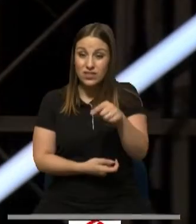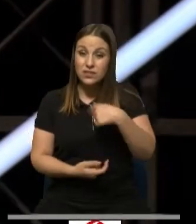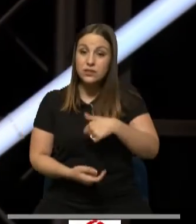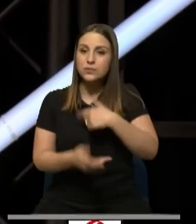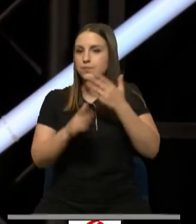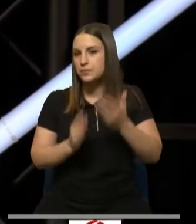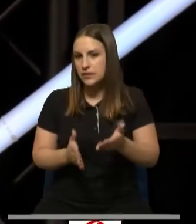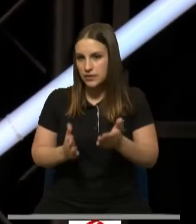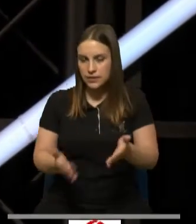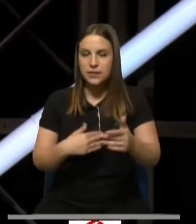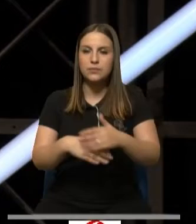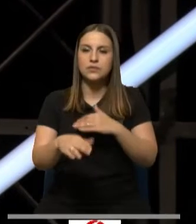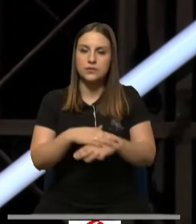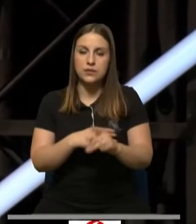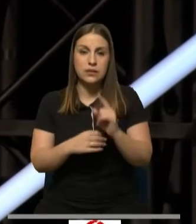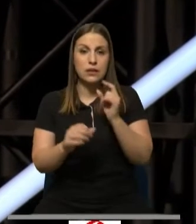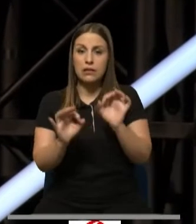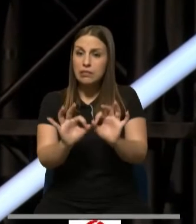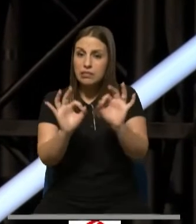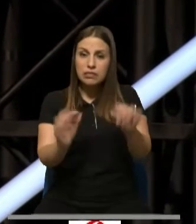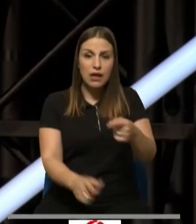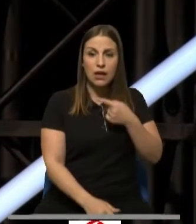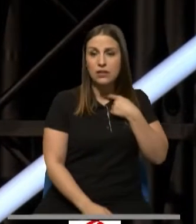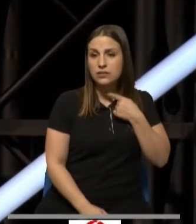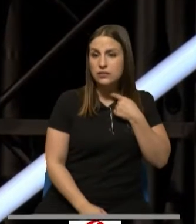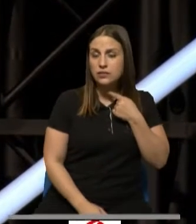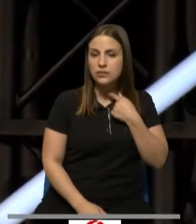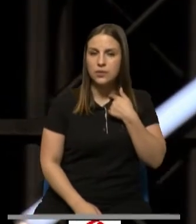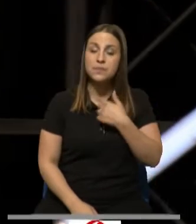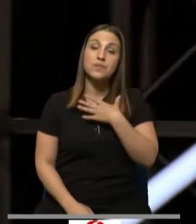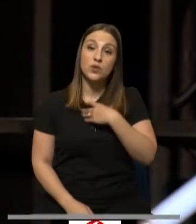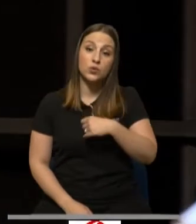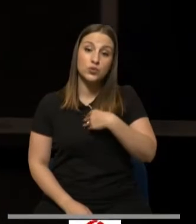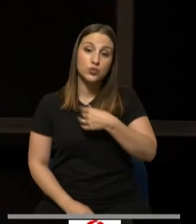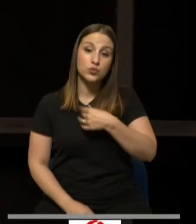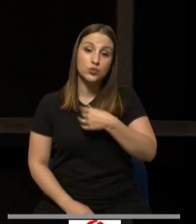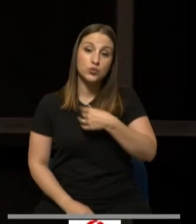these are the changes that we have to make. And even in digital, I would